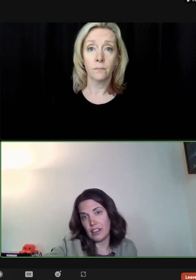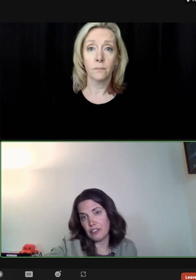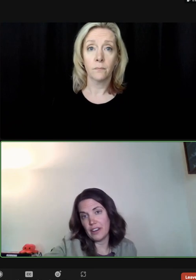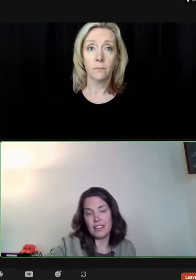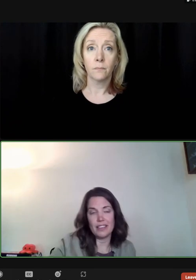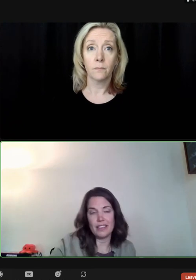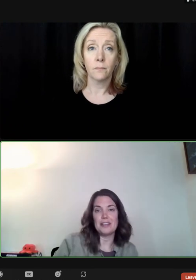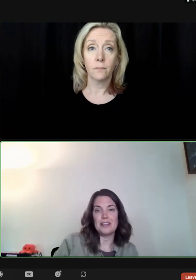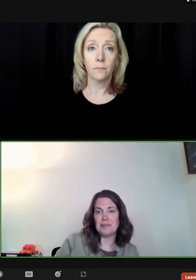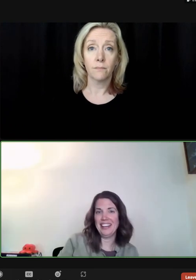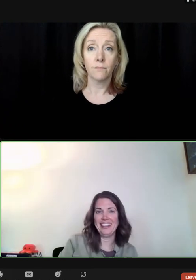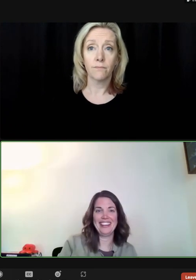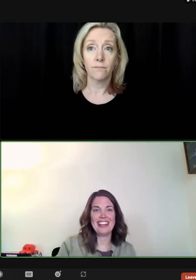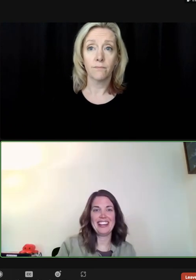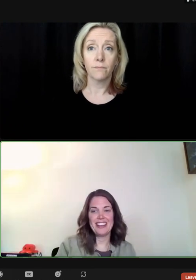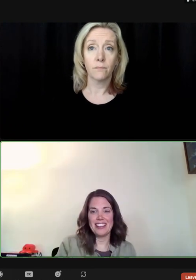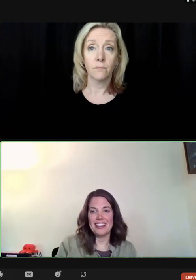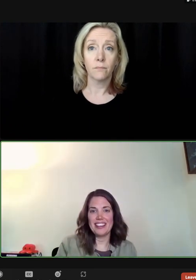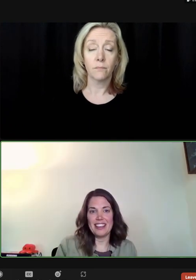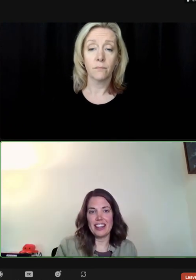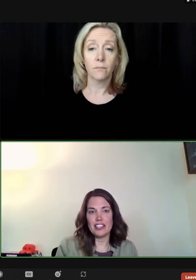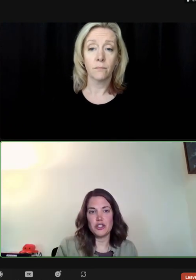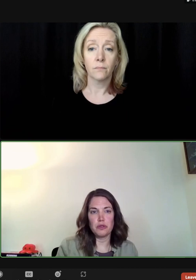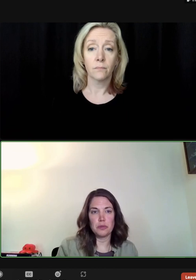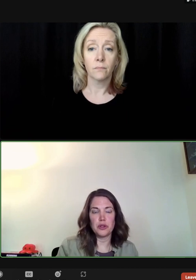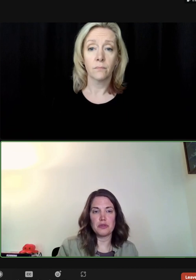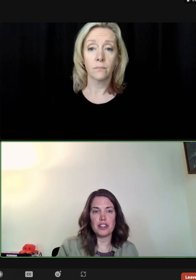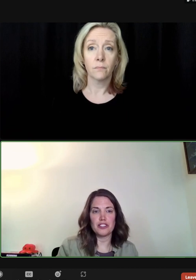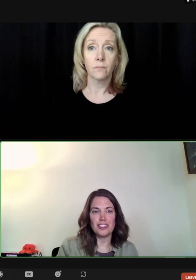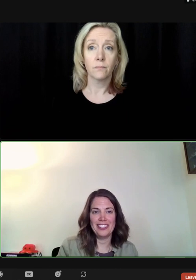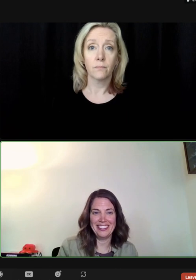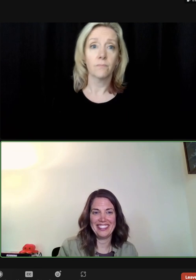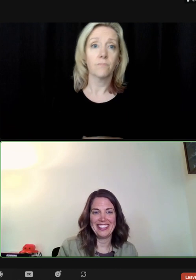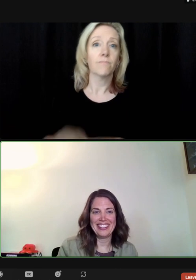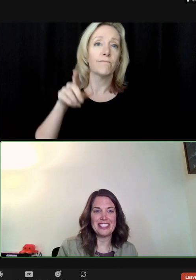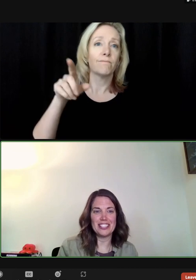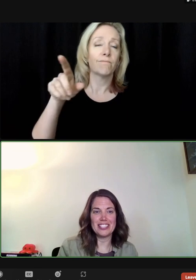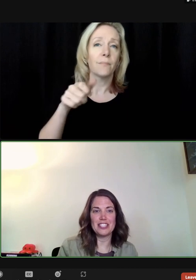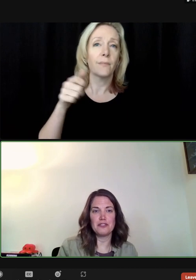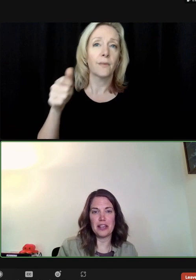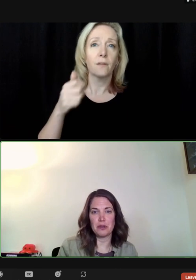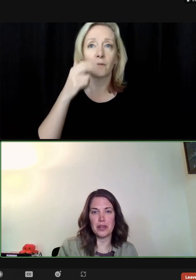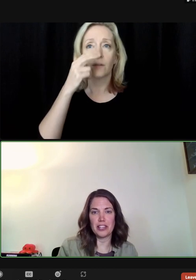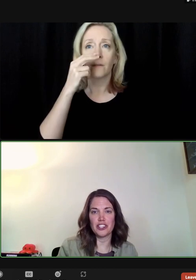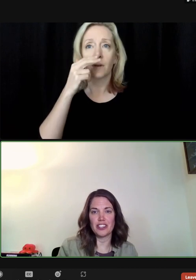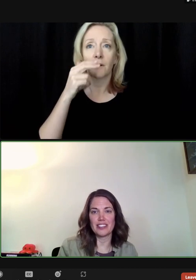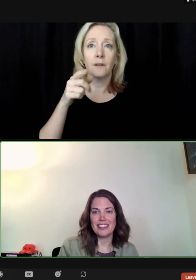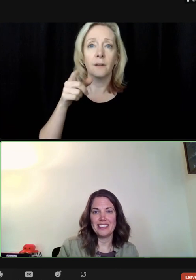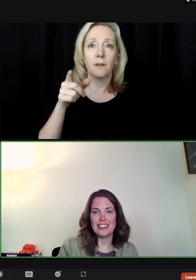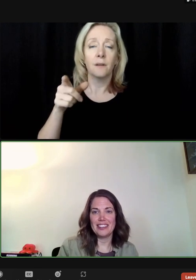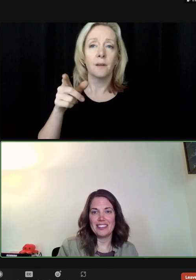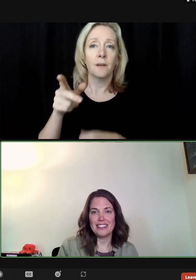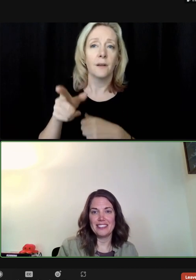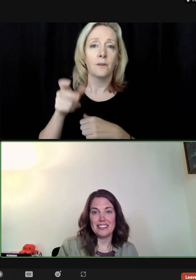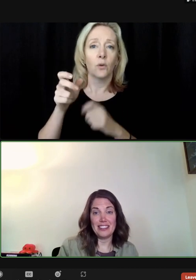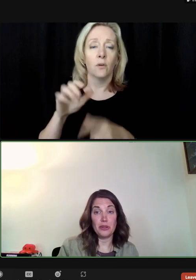And this is just another funny thing that I stole from Chris Russell. This is his favorite